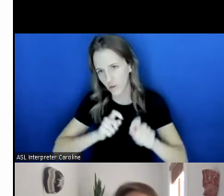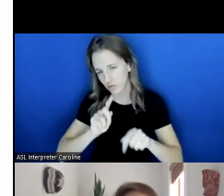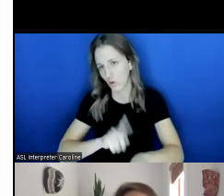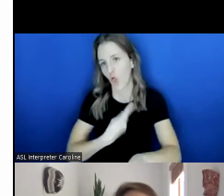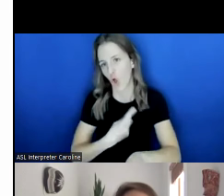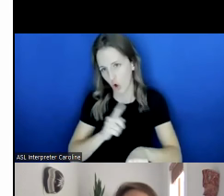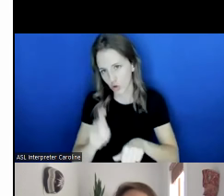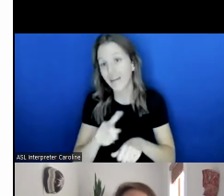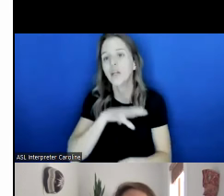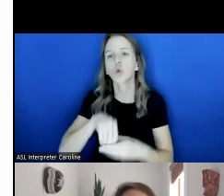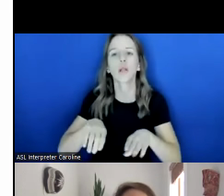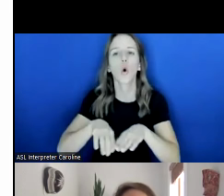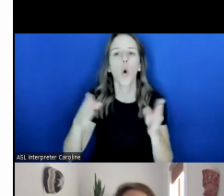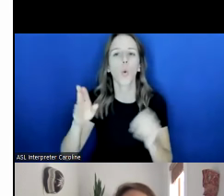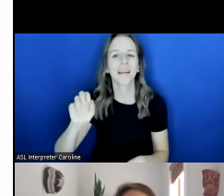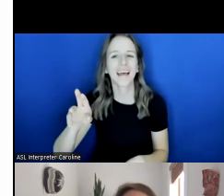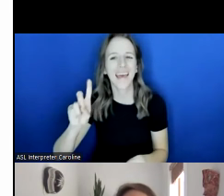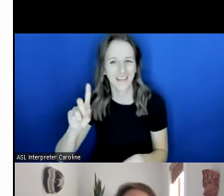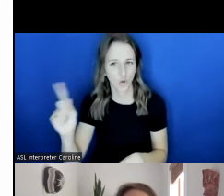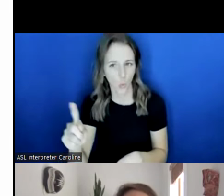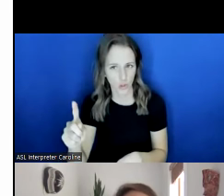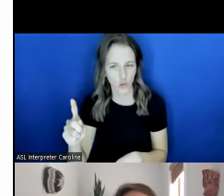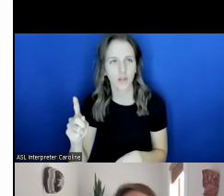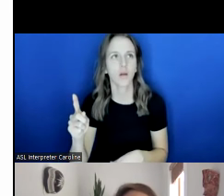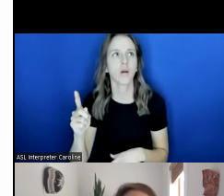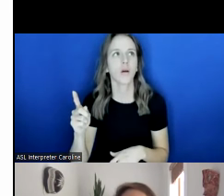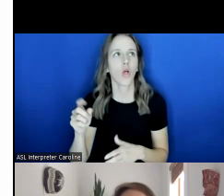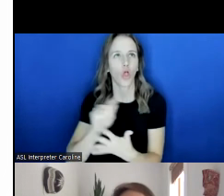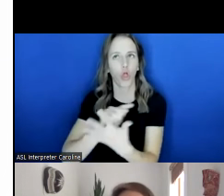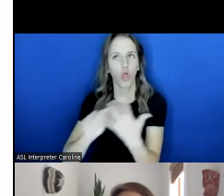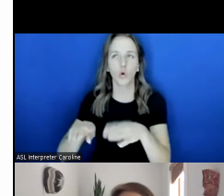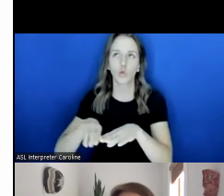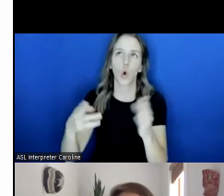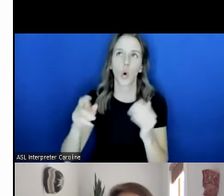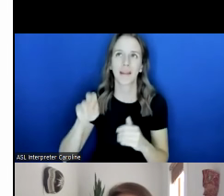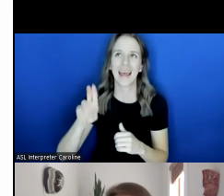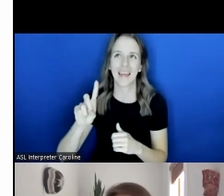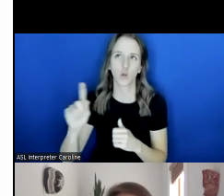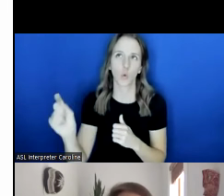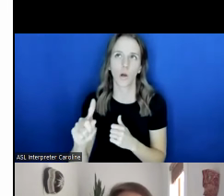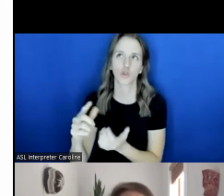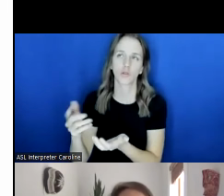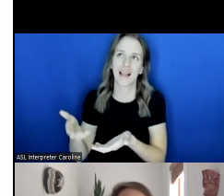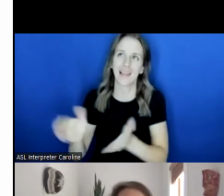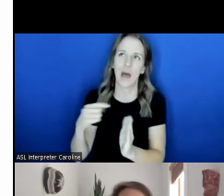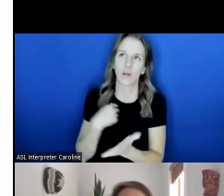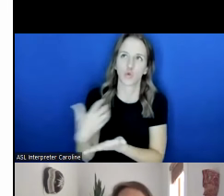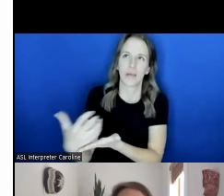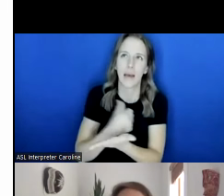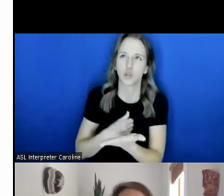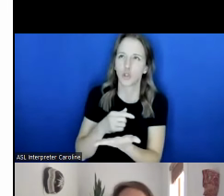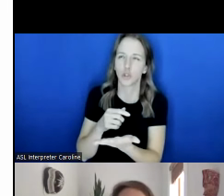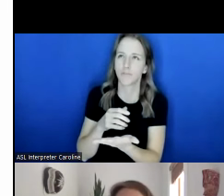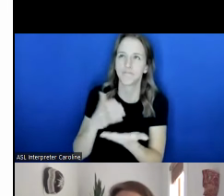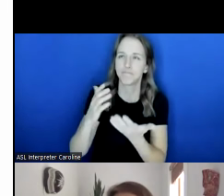open-ended questions that allowed us to capture previously unknown needs and barriers, things that were very